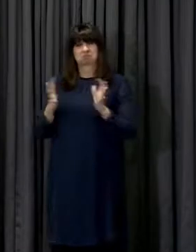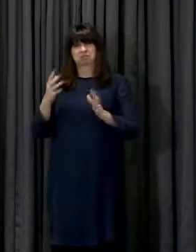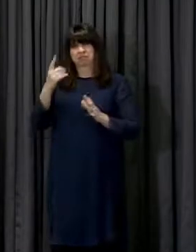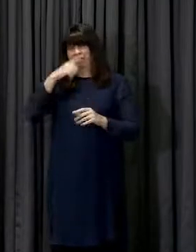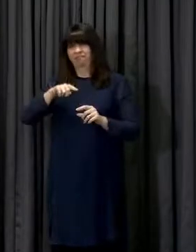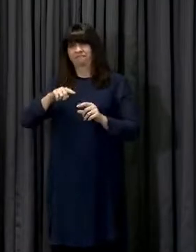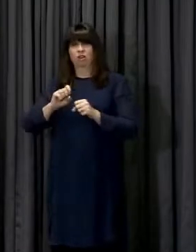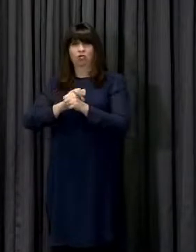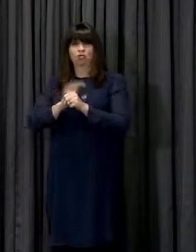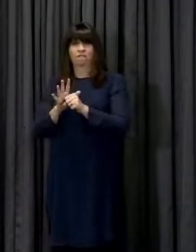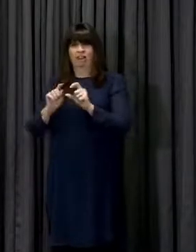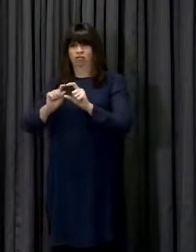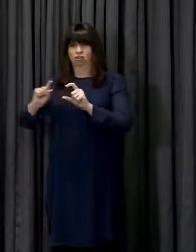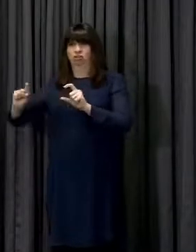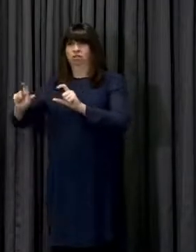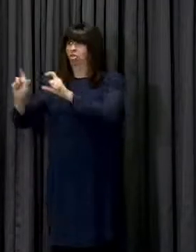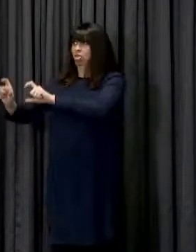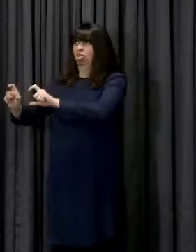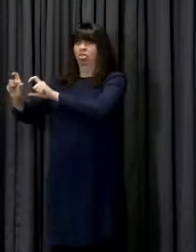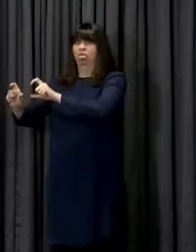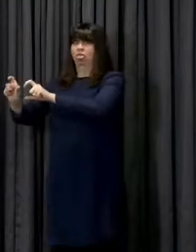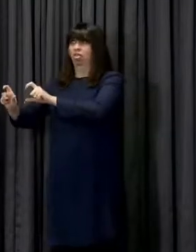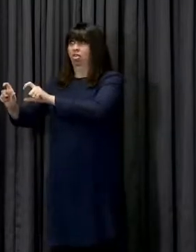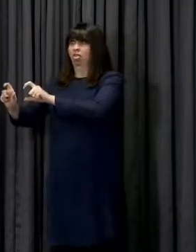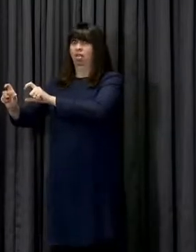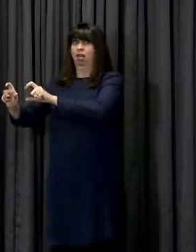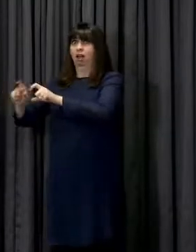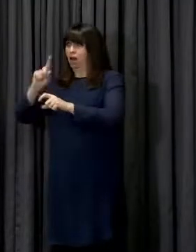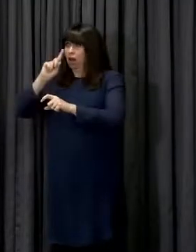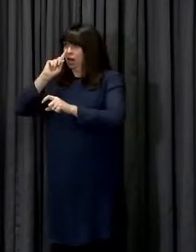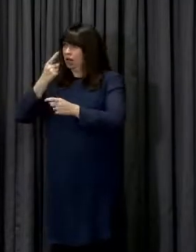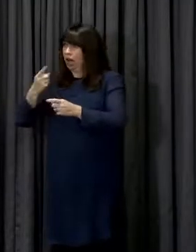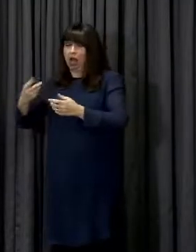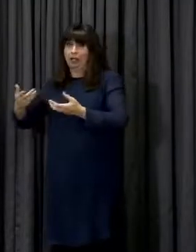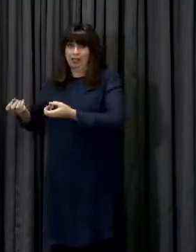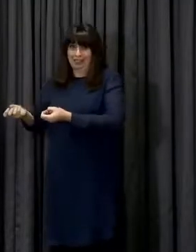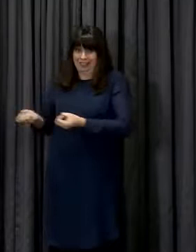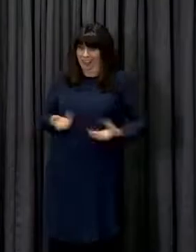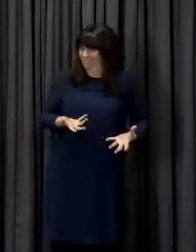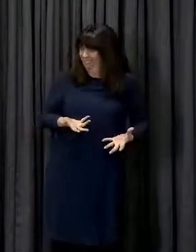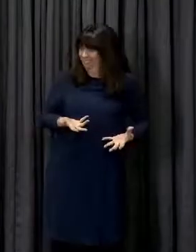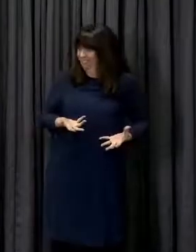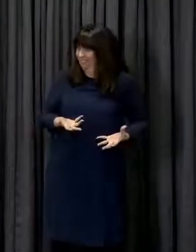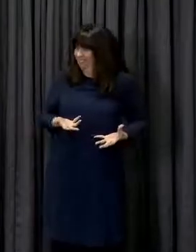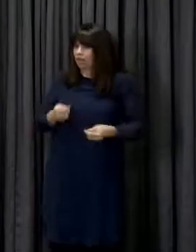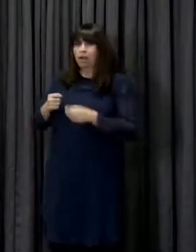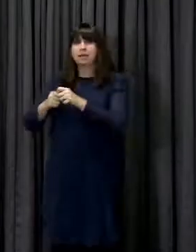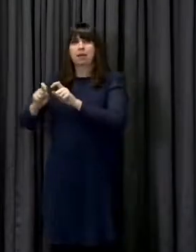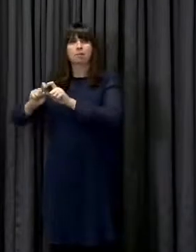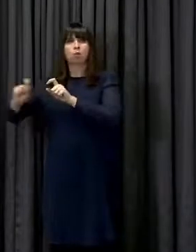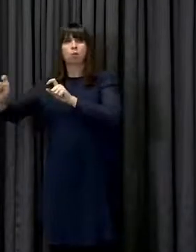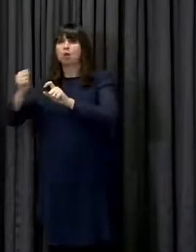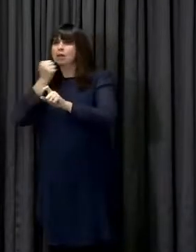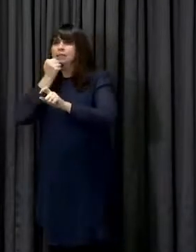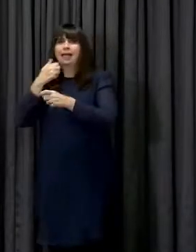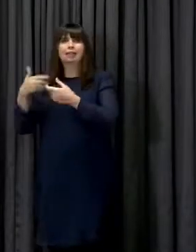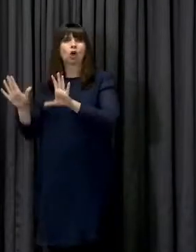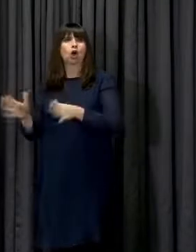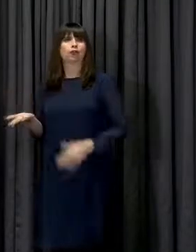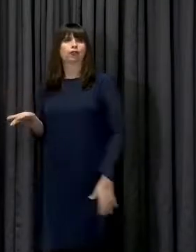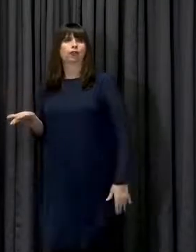COVID vaccines held up at ports and then become ineffective and not able to be used. And so the UK government have had to make